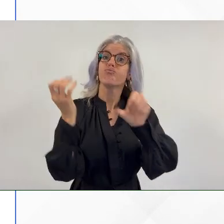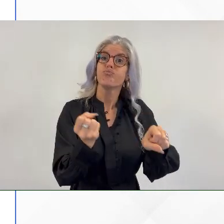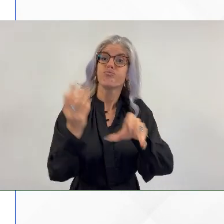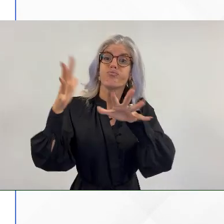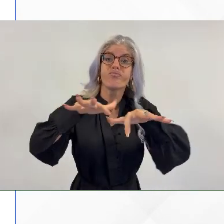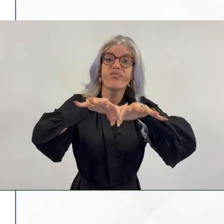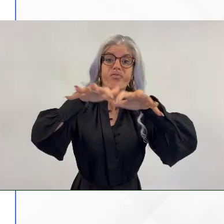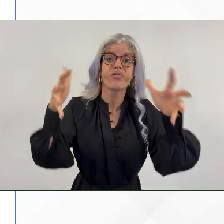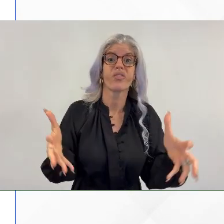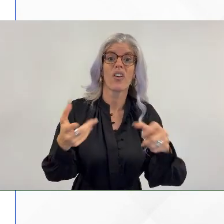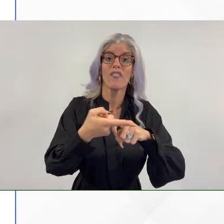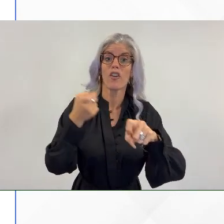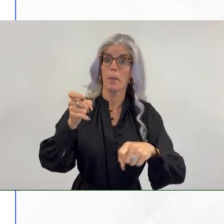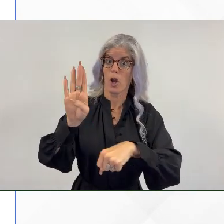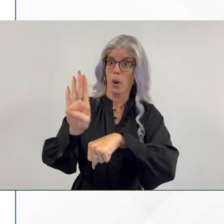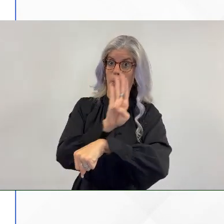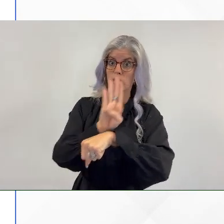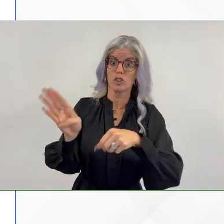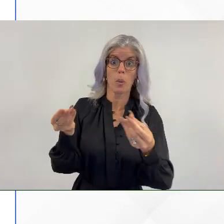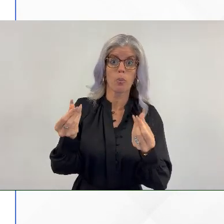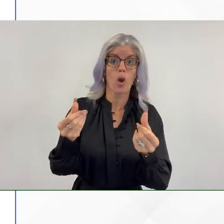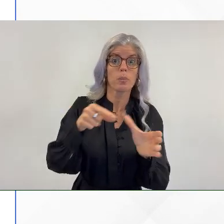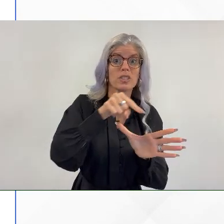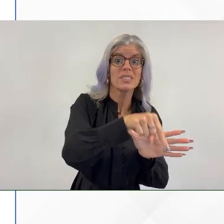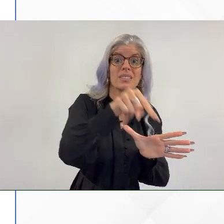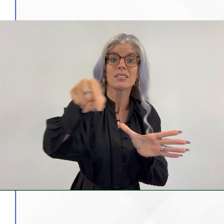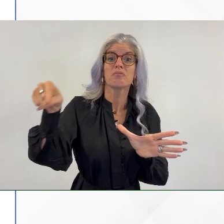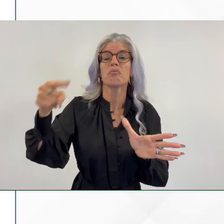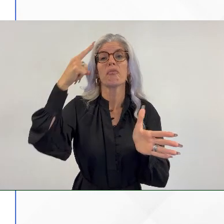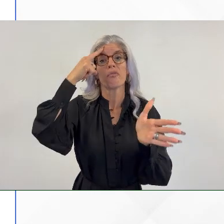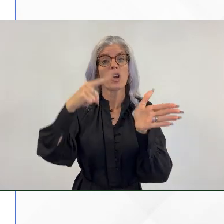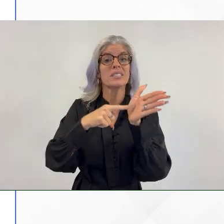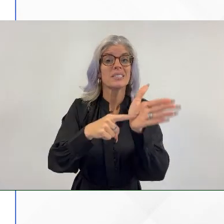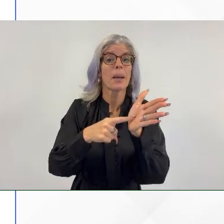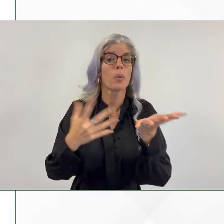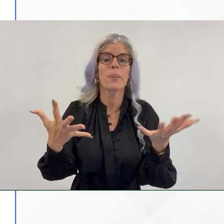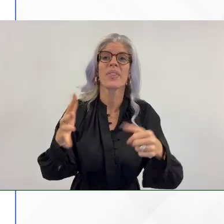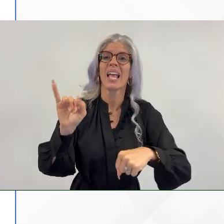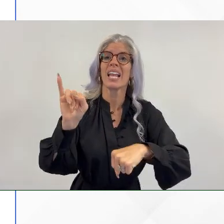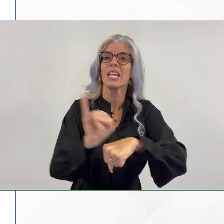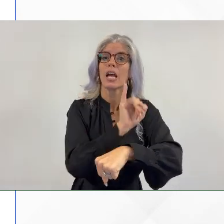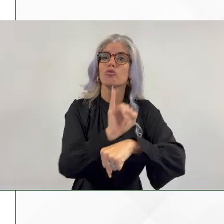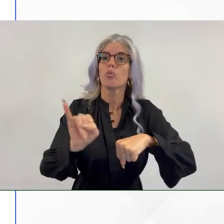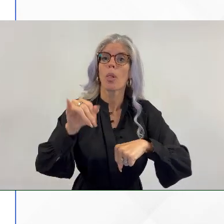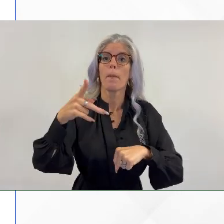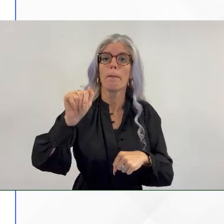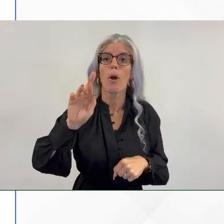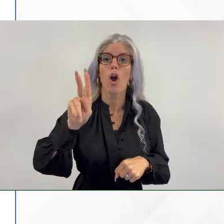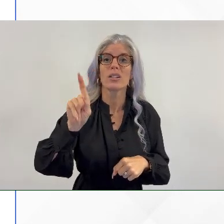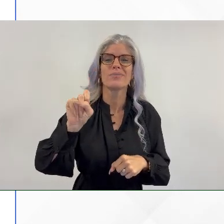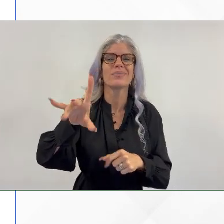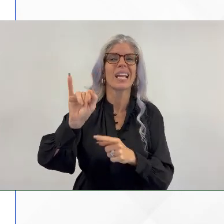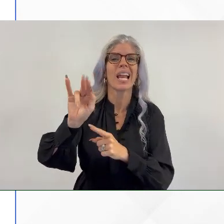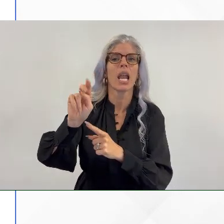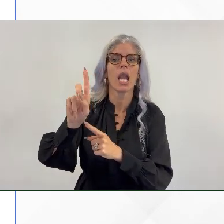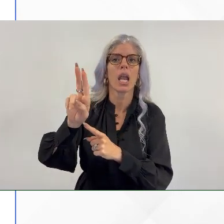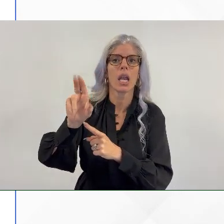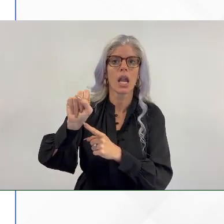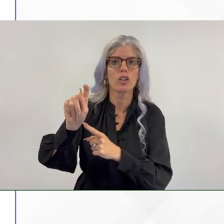usually not eligible. Well, because commercial enterprises are expected to retain insurance that covers debris